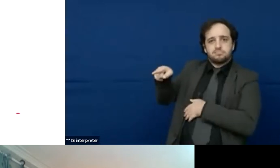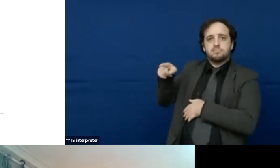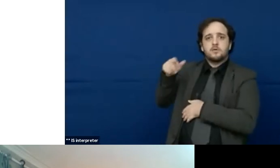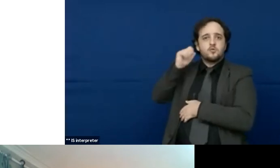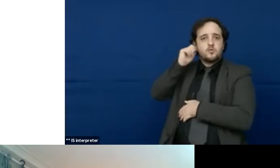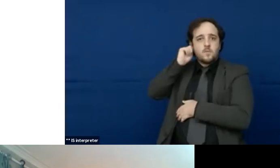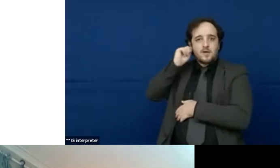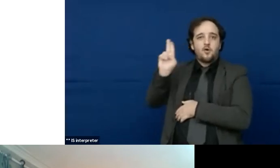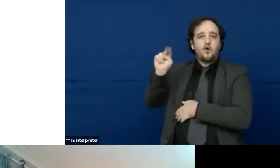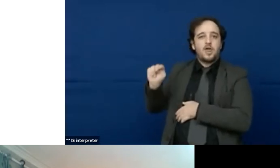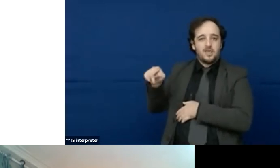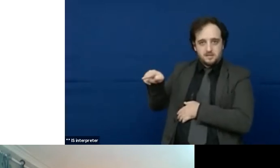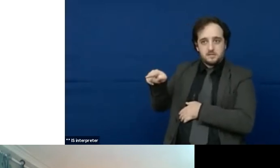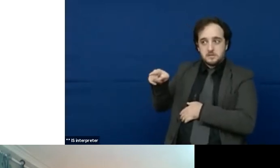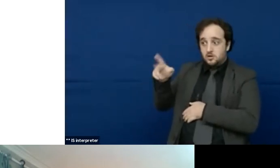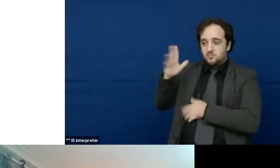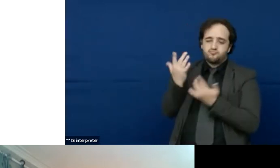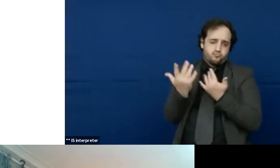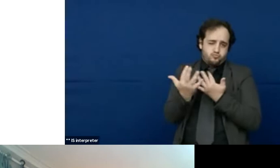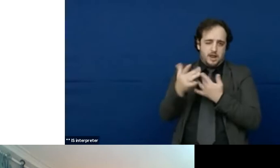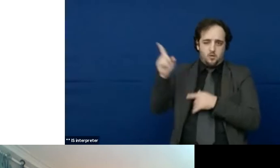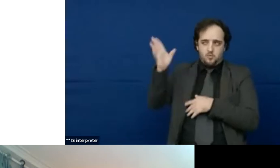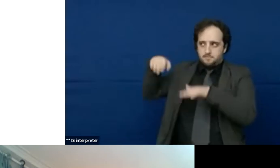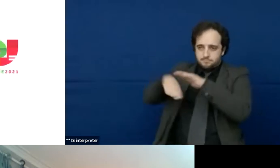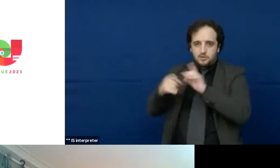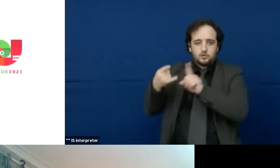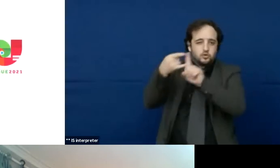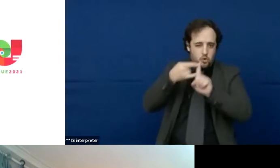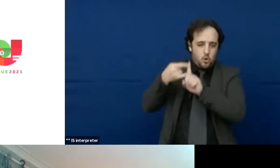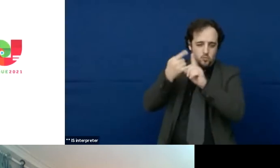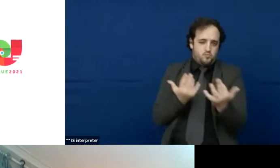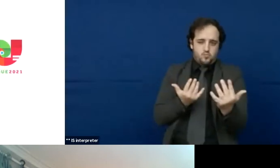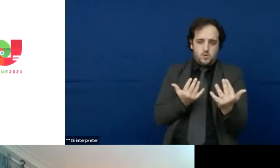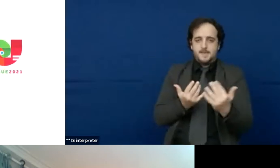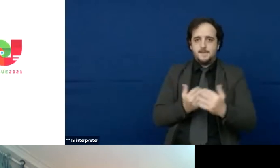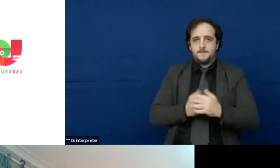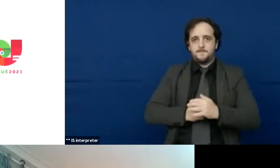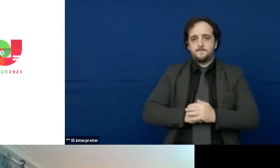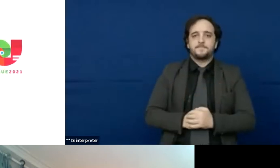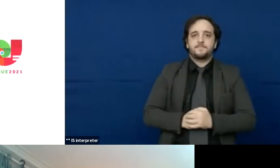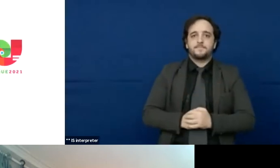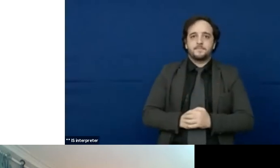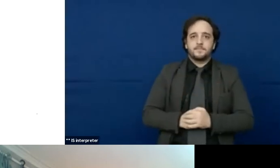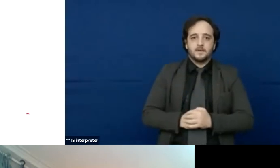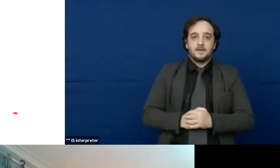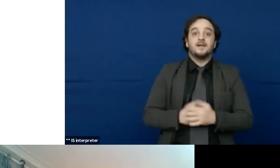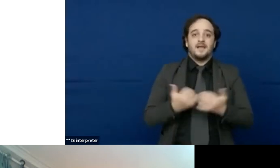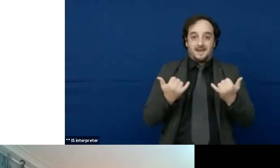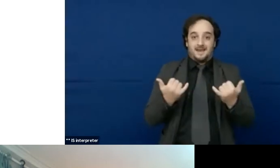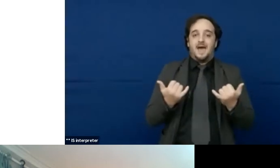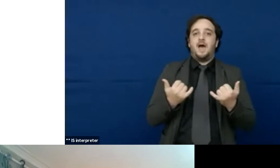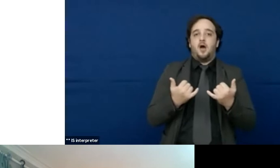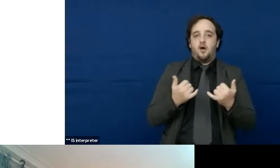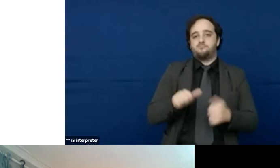my colleague, Gabrielle Henderson. She's the thematic lead of the Action Coalition on Gender-Based Violence. She's